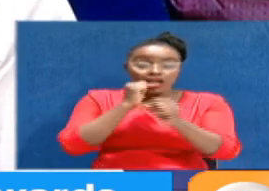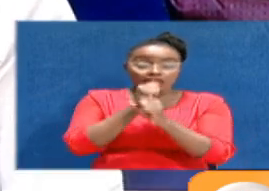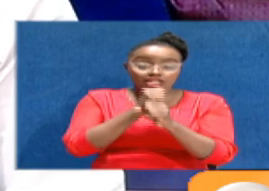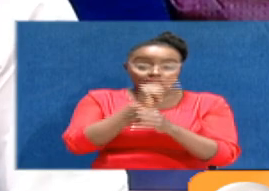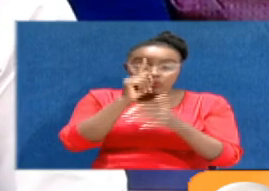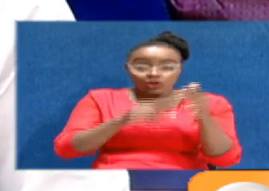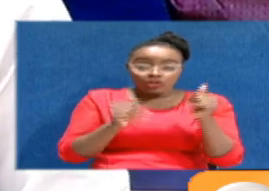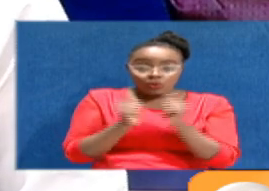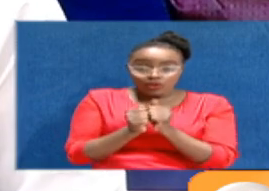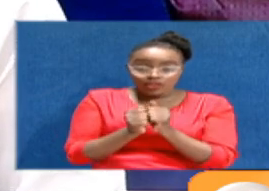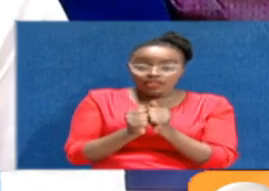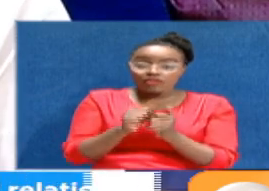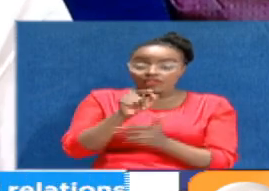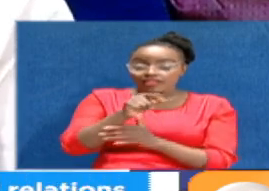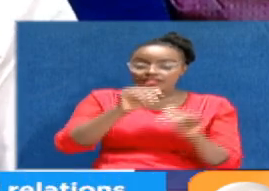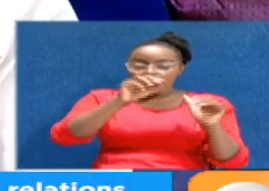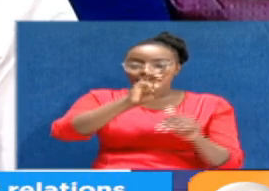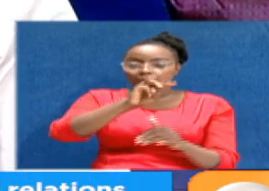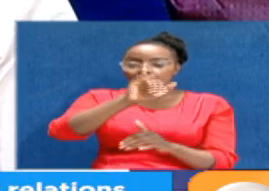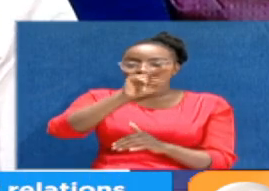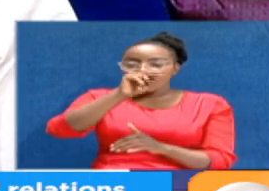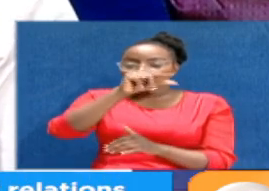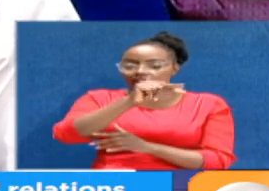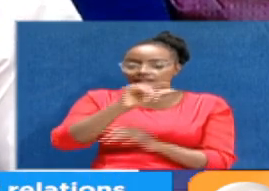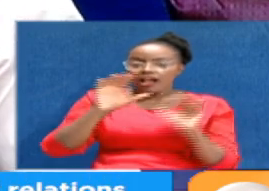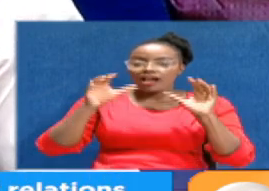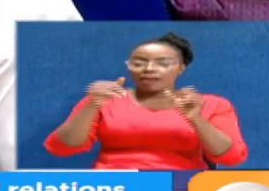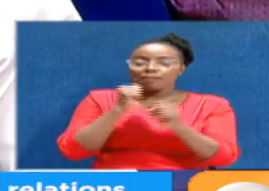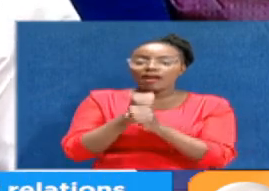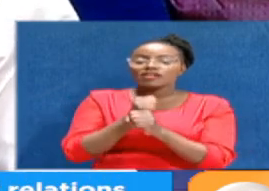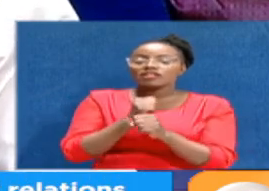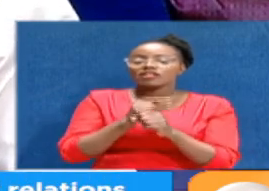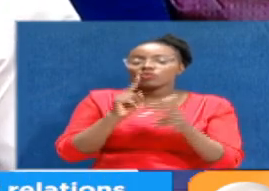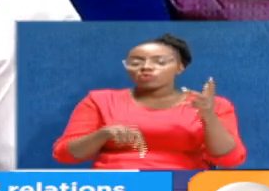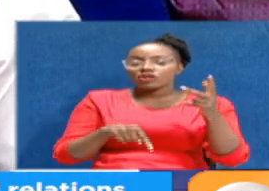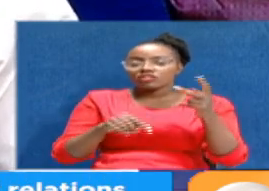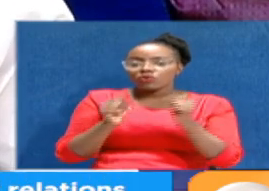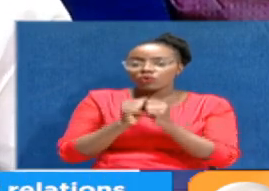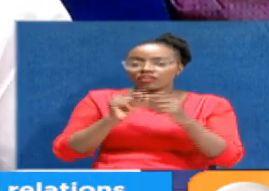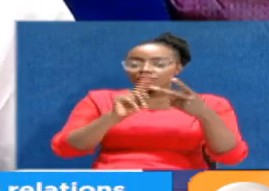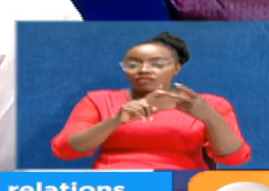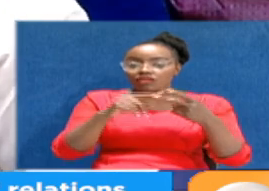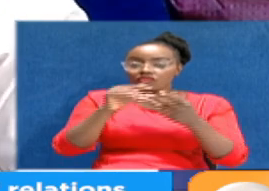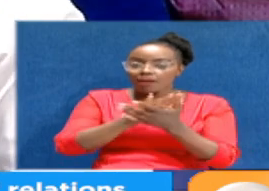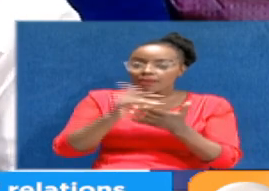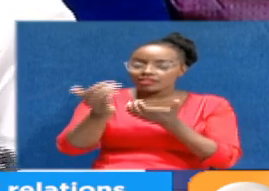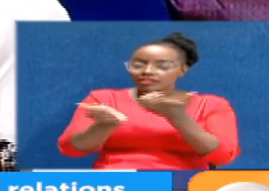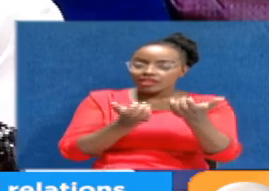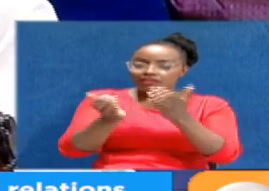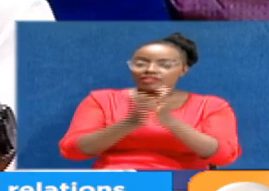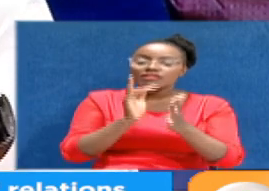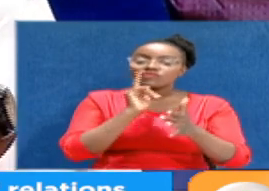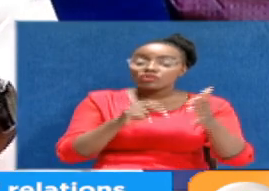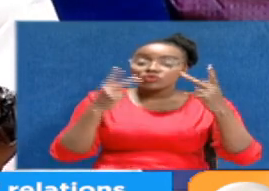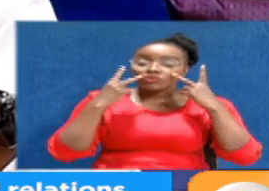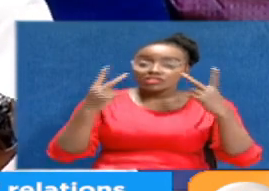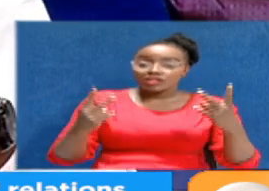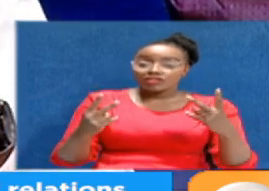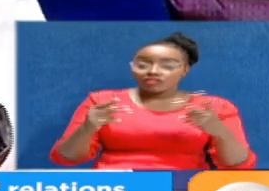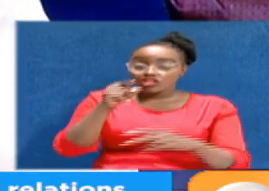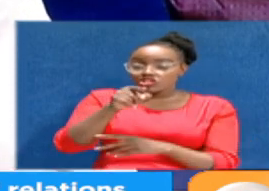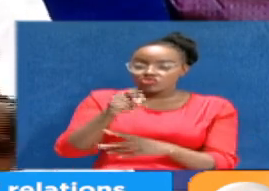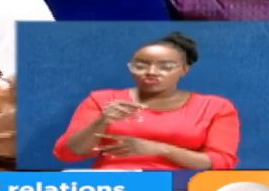the mining companies. Yeah. What he did with basically trade and saying, look,